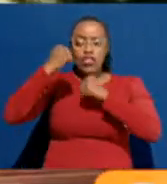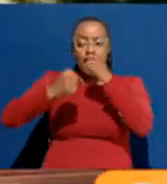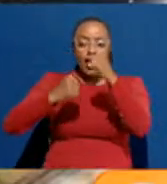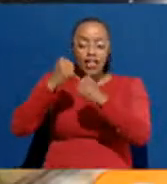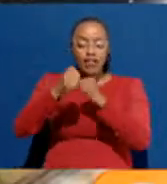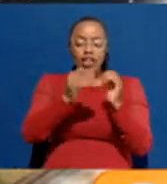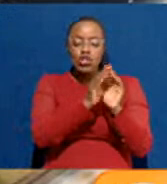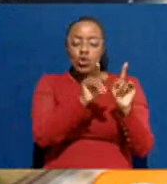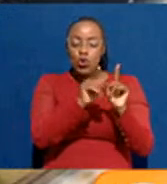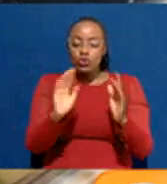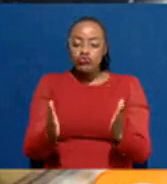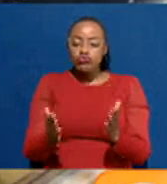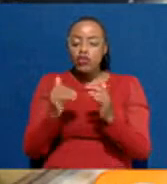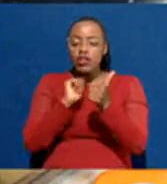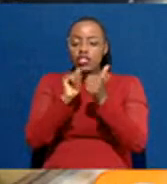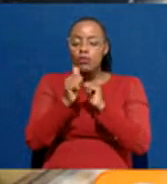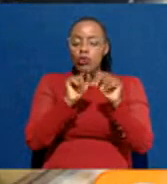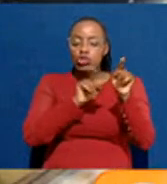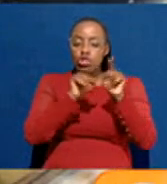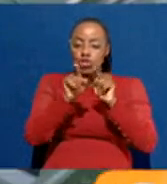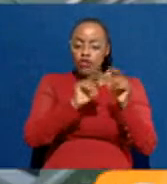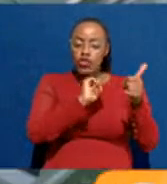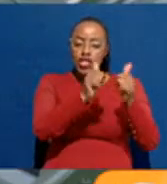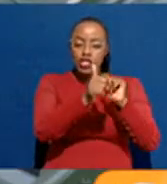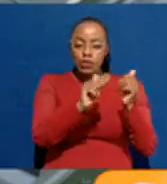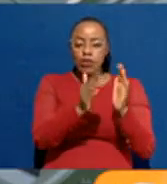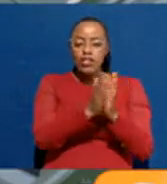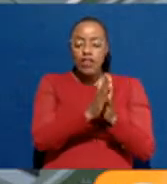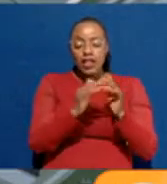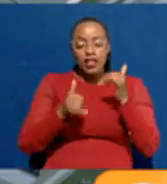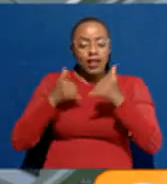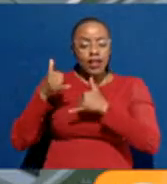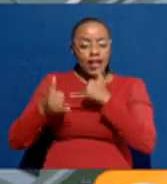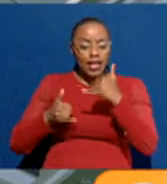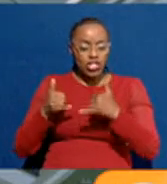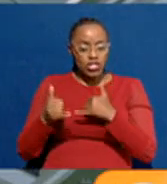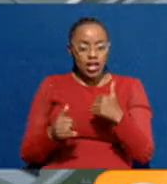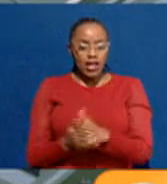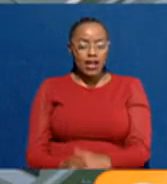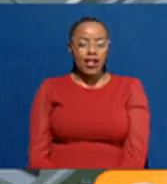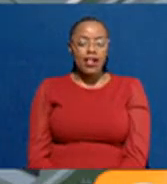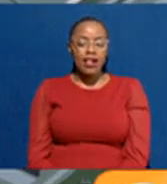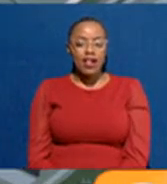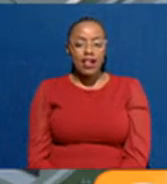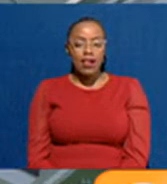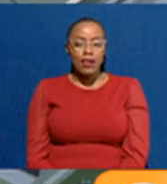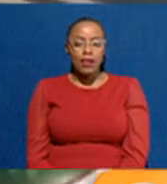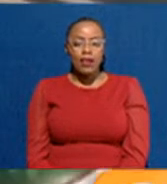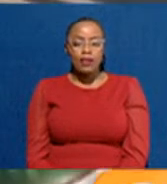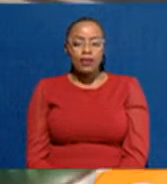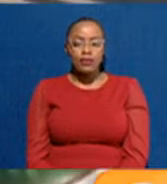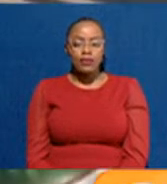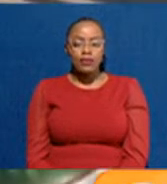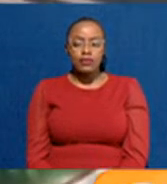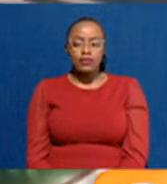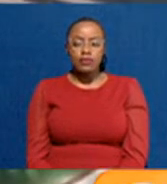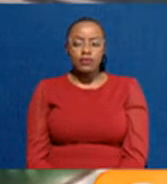and boosting sports tourism for sports and leisure. Francis Mtalaki, Citizen